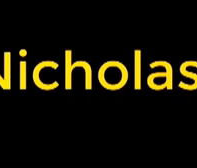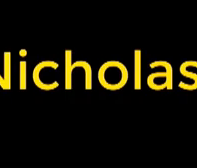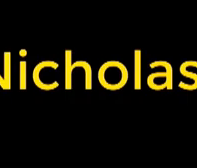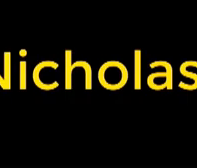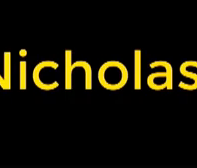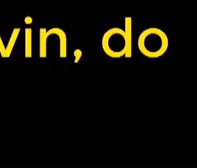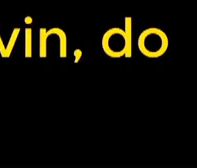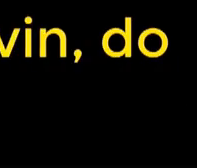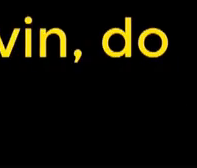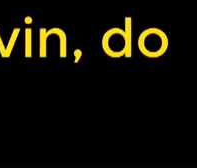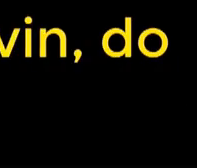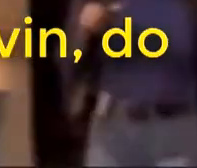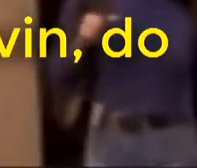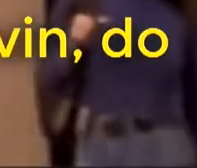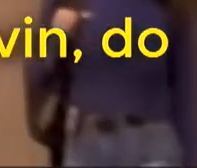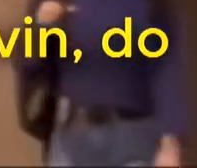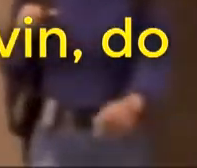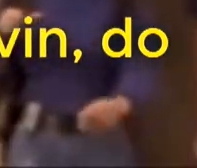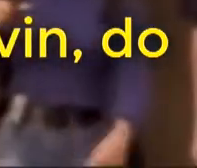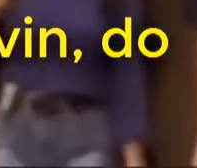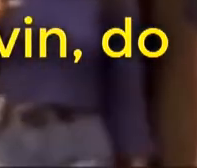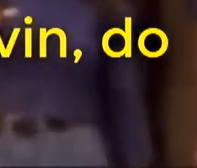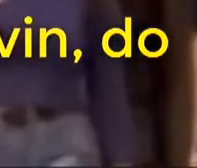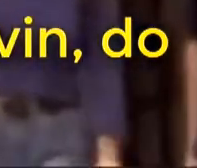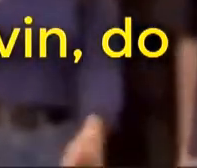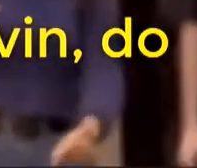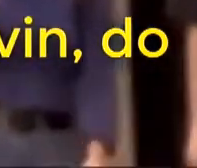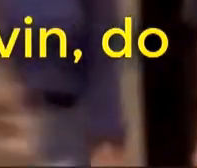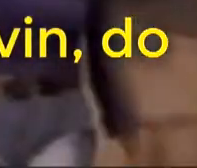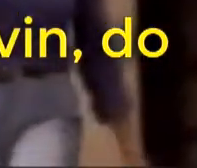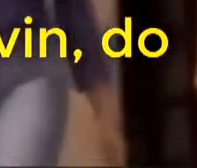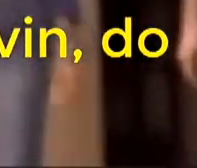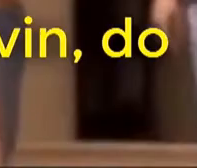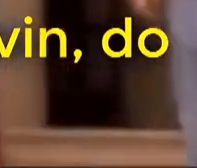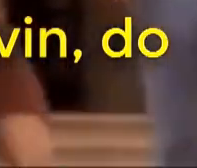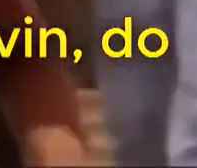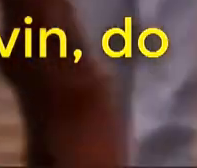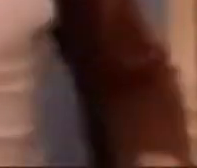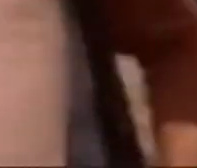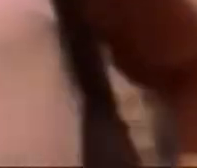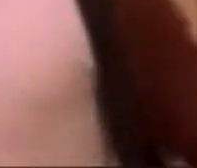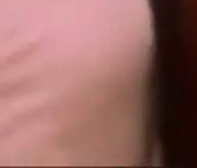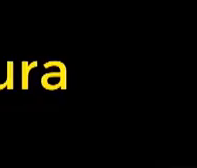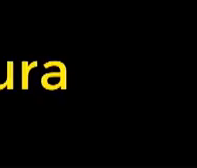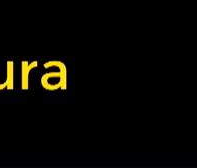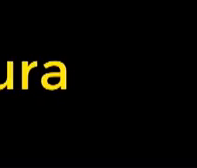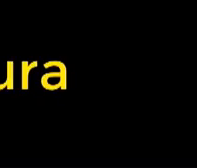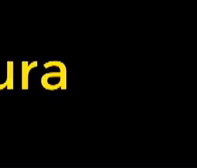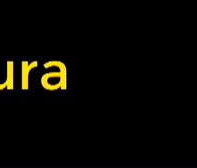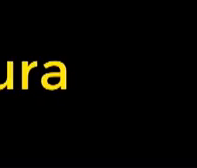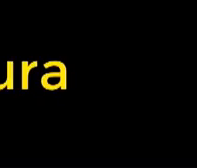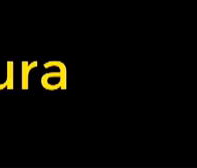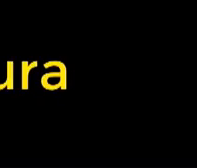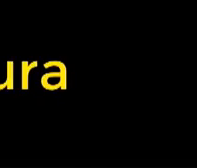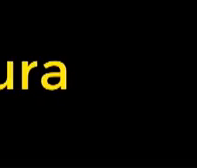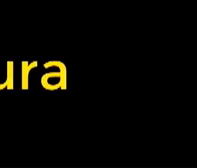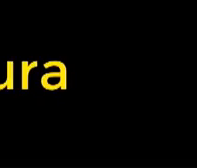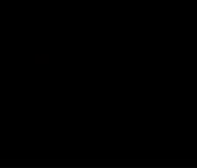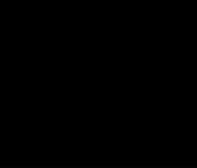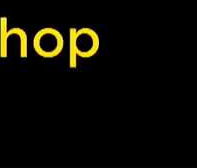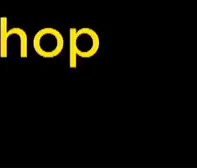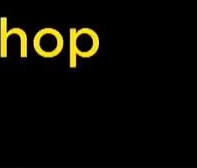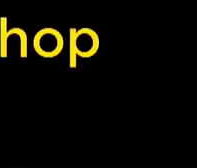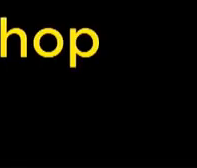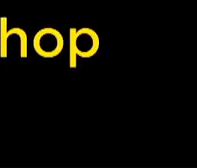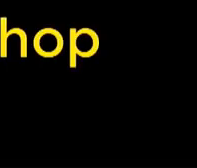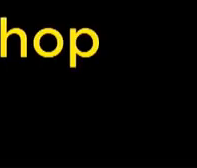Nicholas. Of course, you probably better know me as Kevin from the American Pie movies. This message is for Tony Ventura.